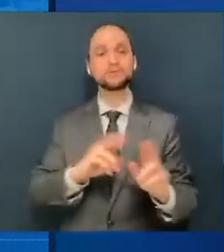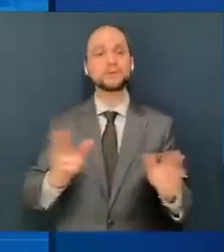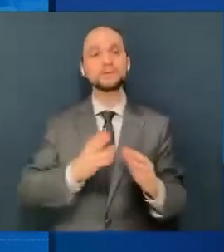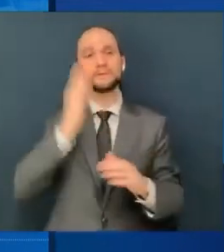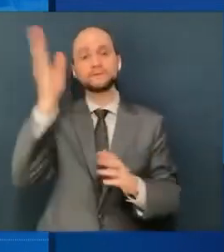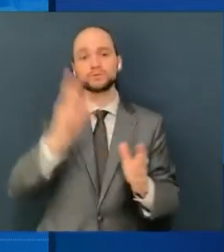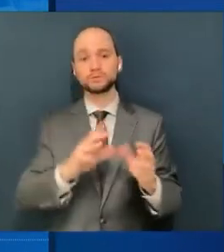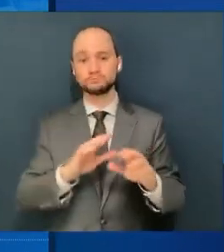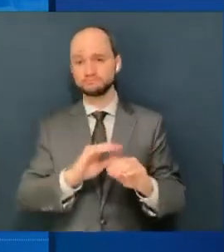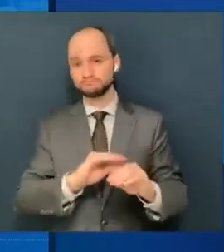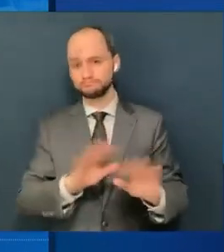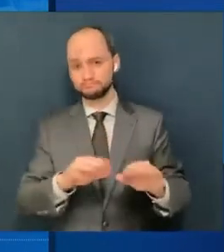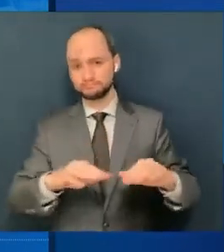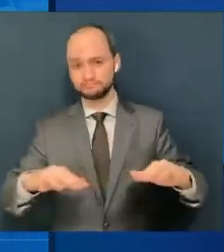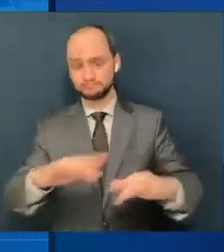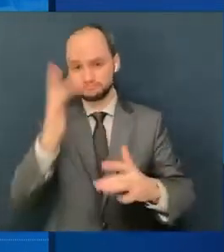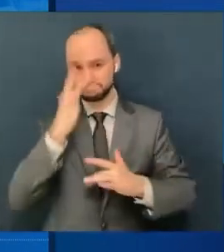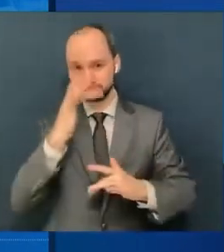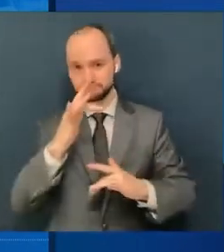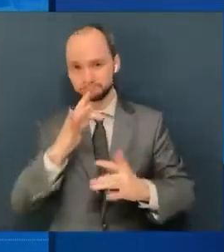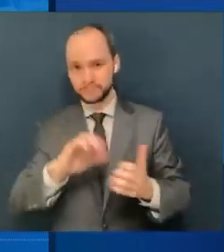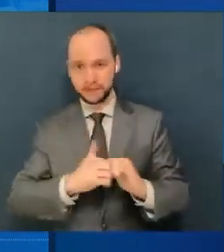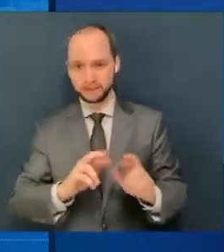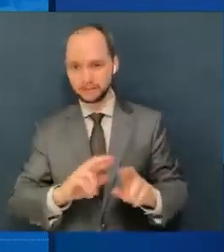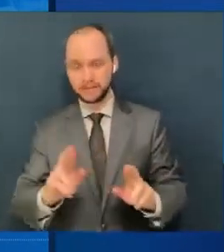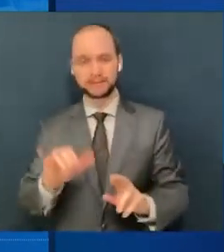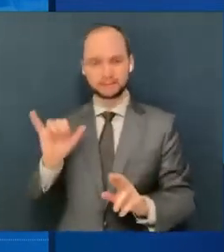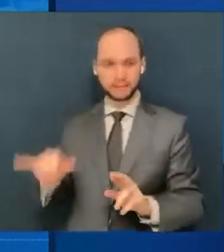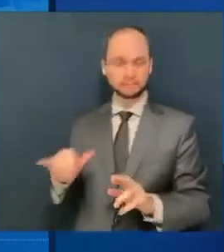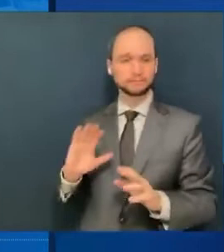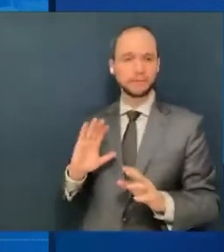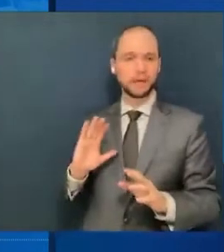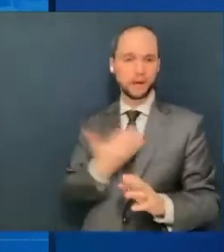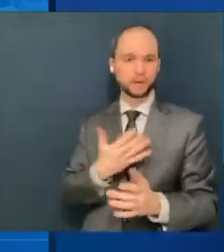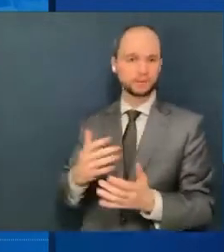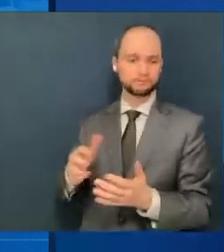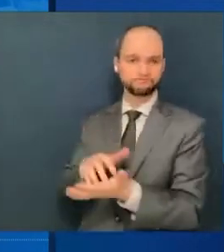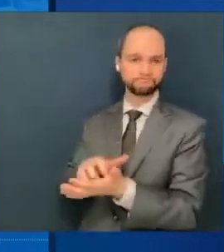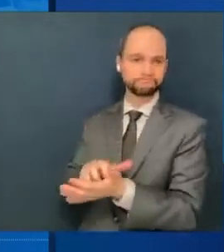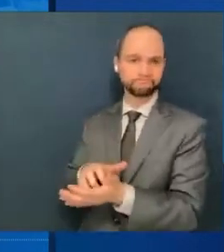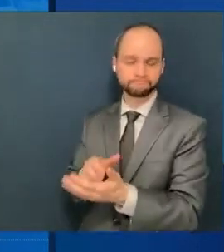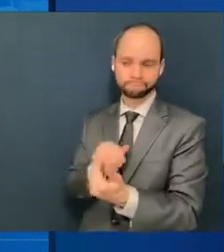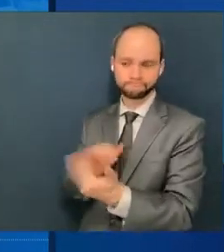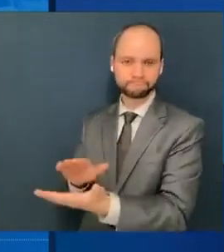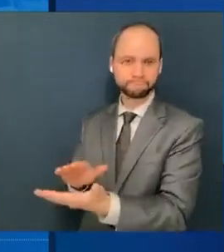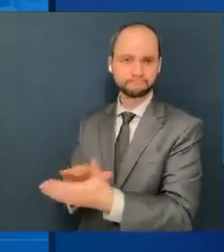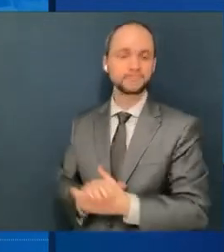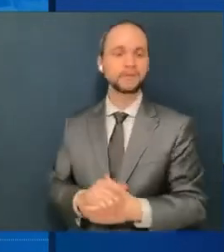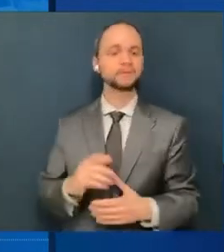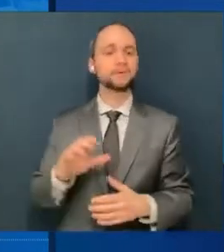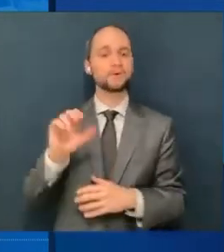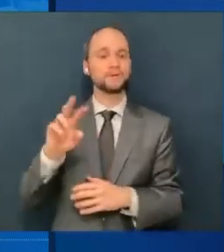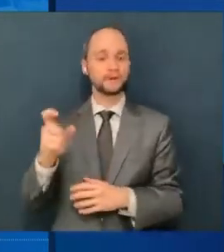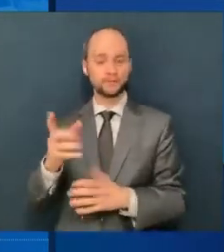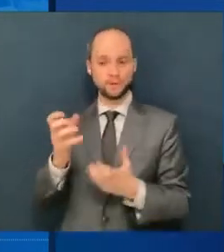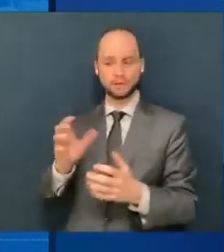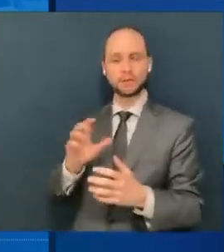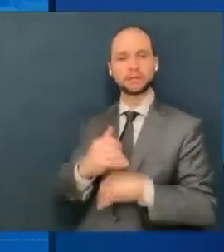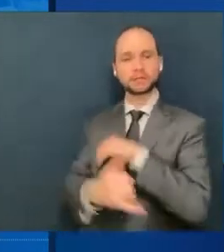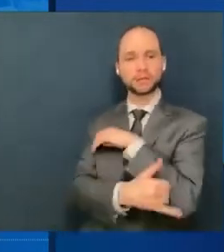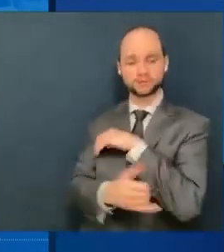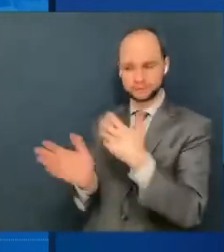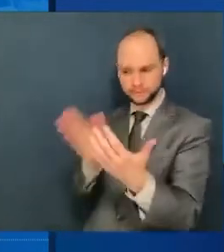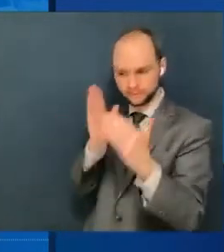of our biggest blind spots. That is why COVAX is accelerating its country-centric approach to support countries with low